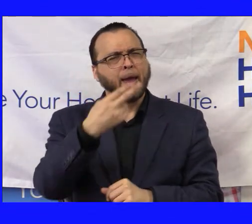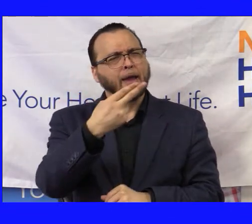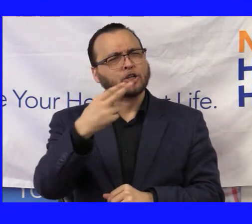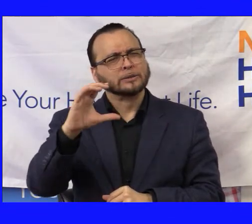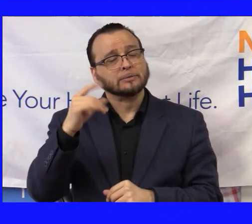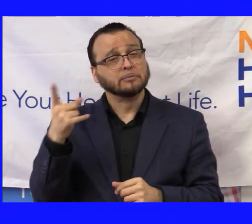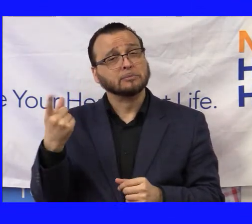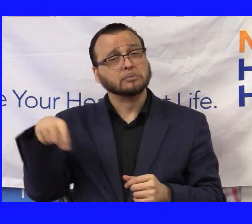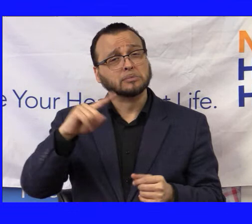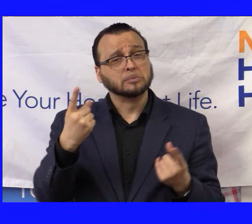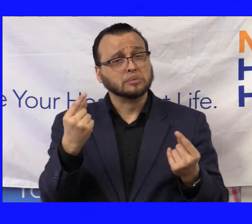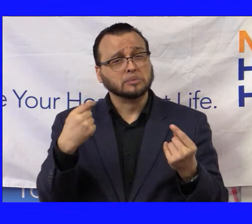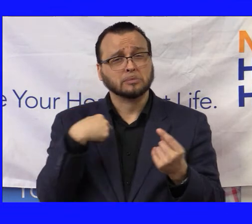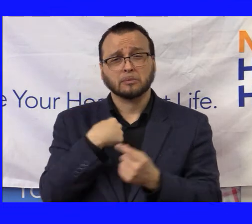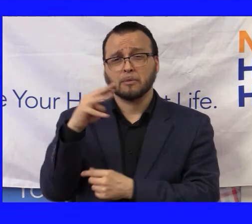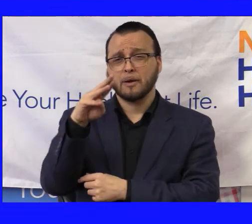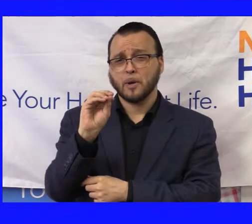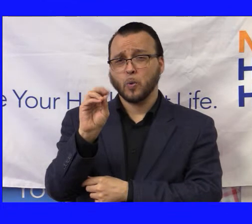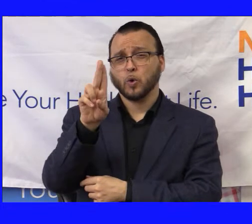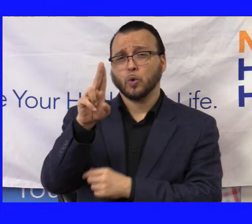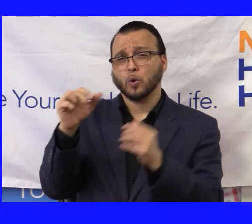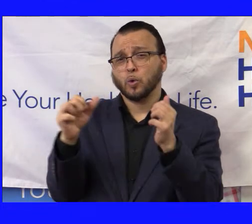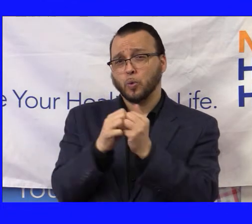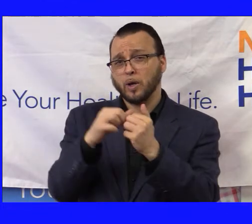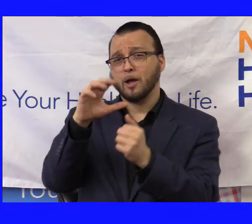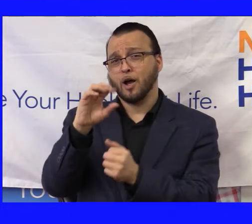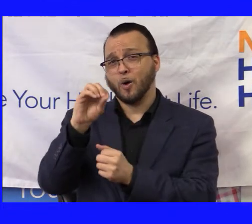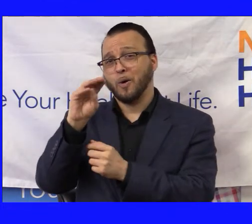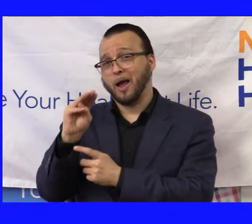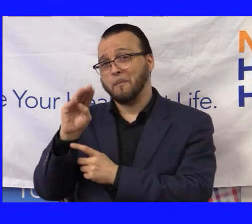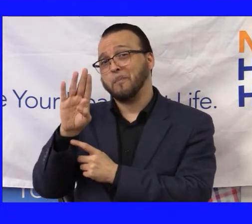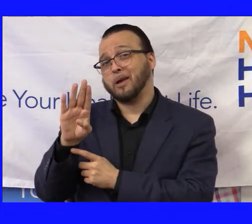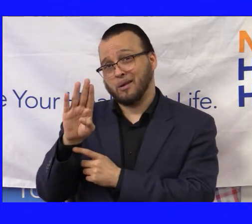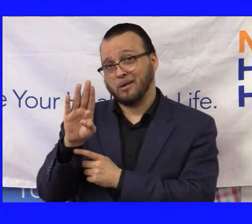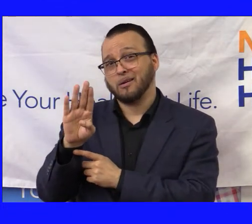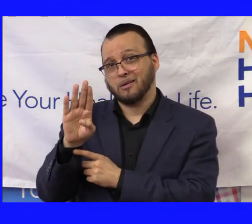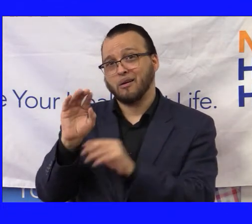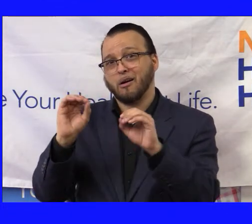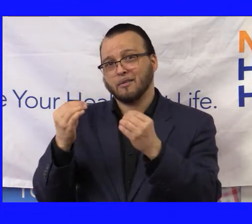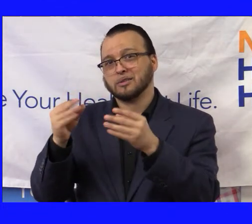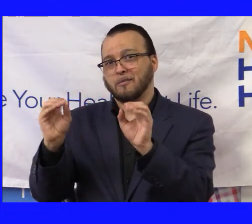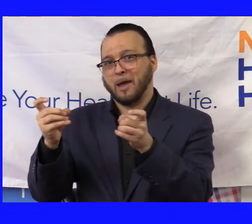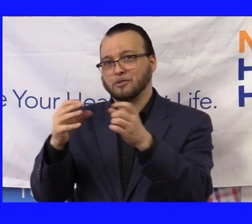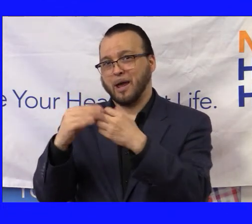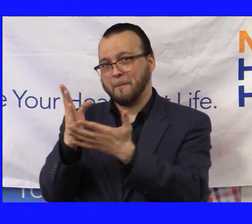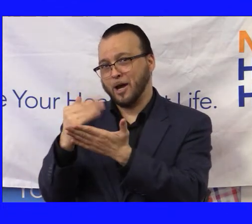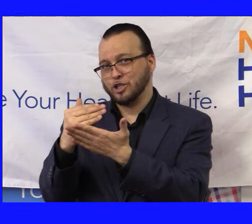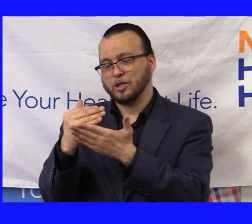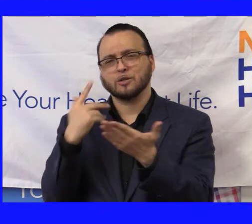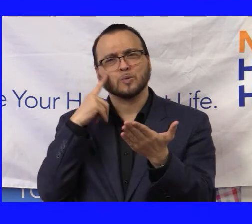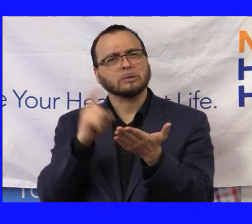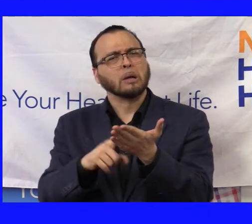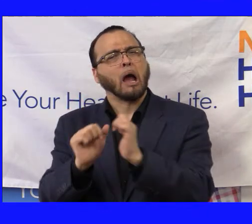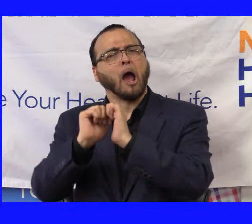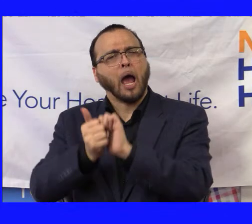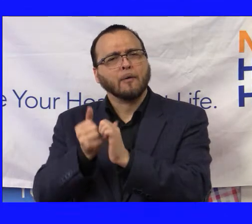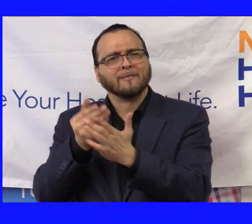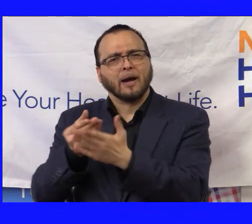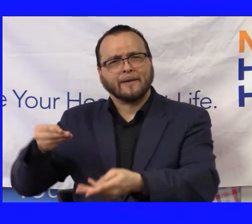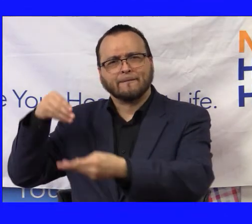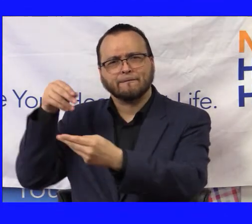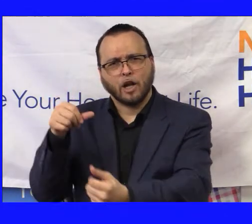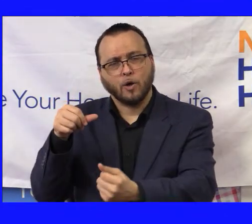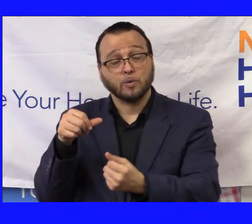an MOU with OMB for how funding flows. Activities like this through the Test and Trace Core